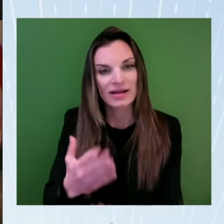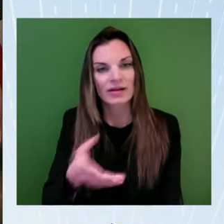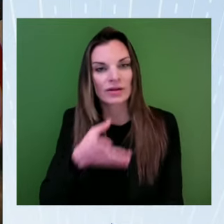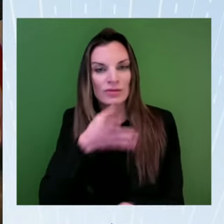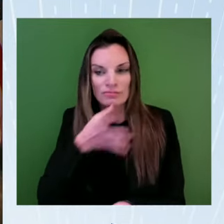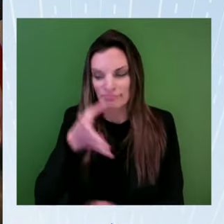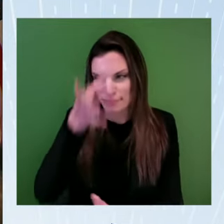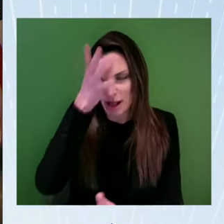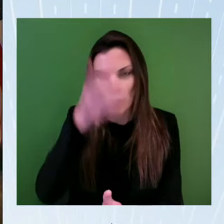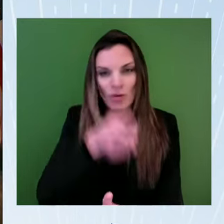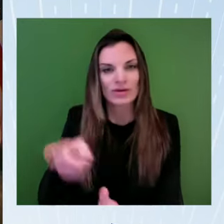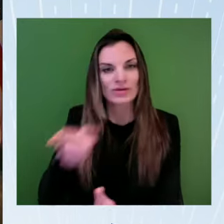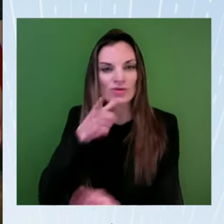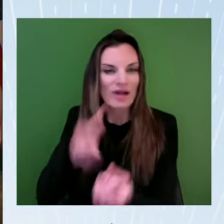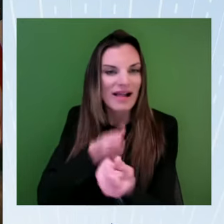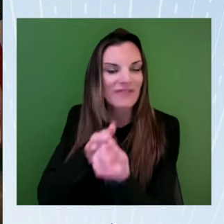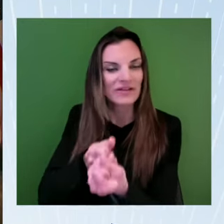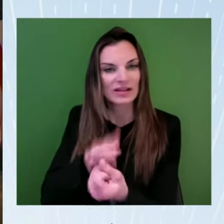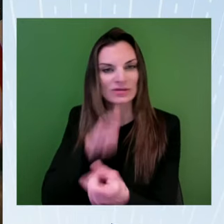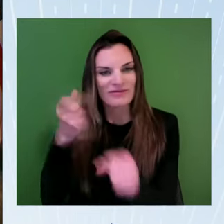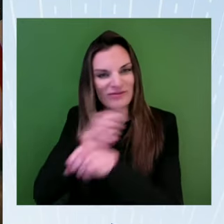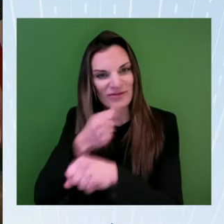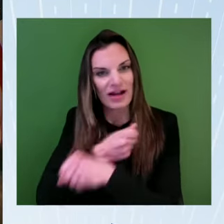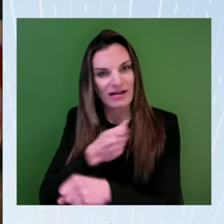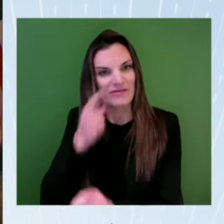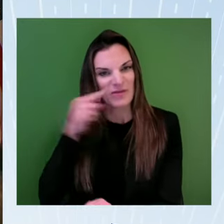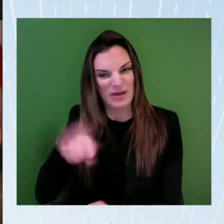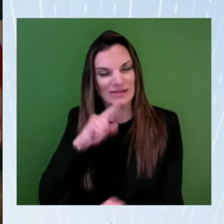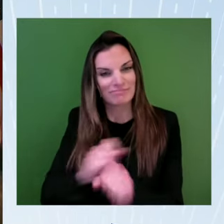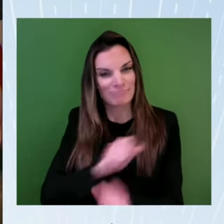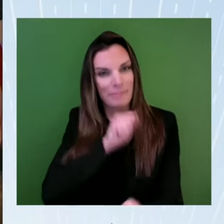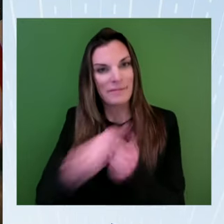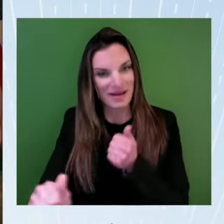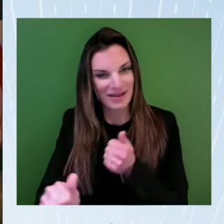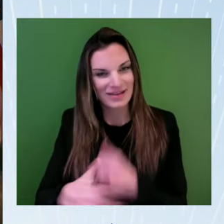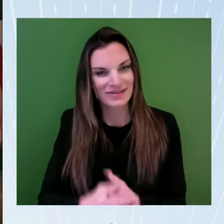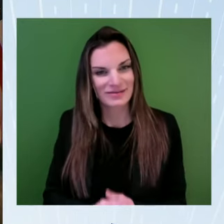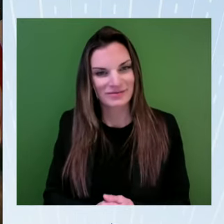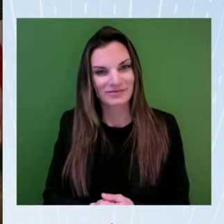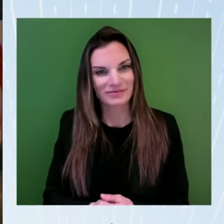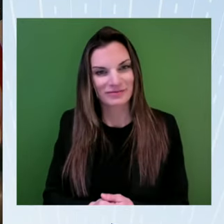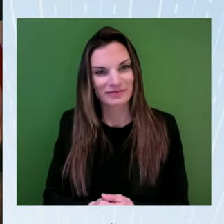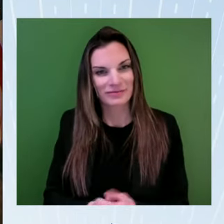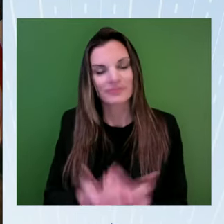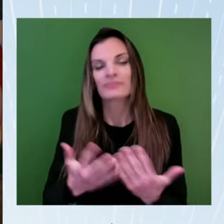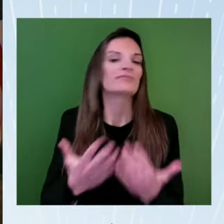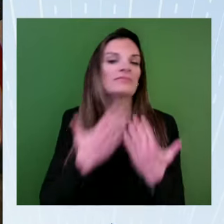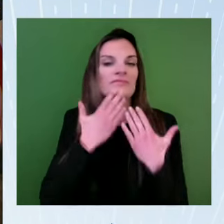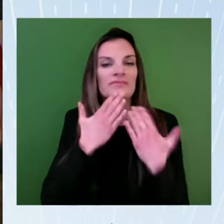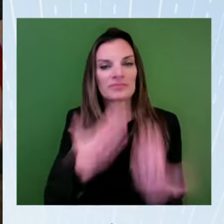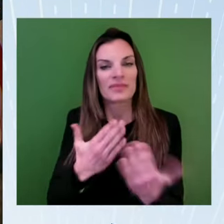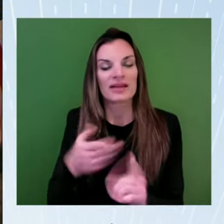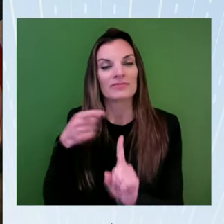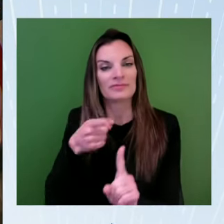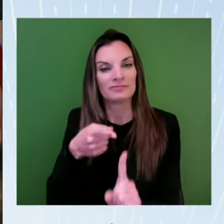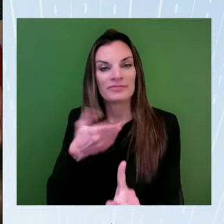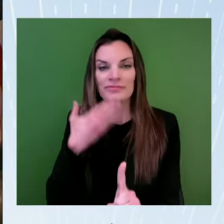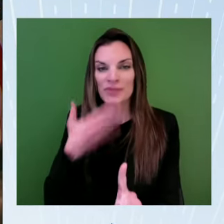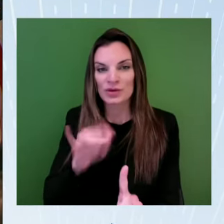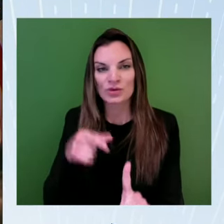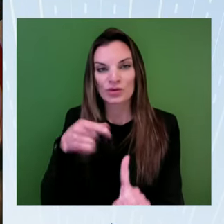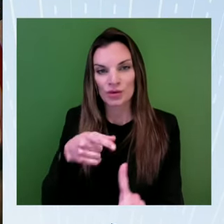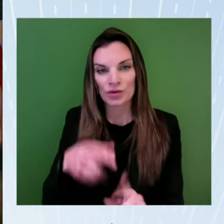the advocates who fought for this bill's passage. I want to thank specifically also within Government Department